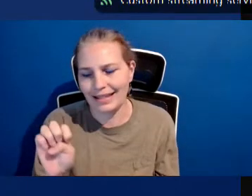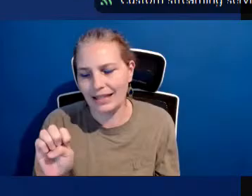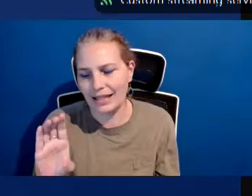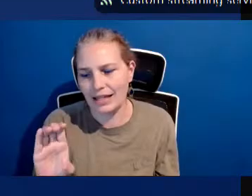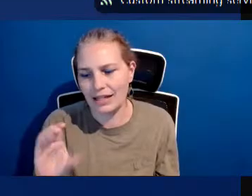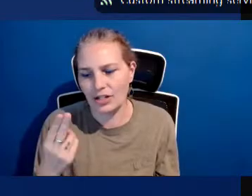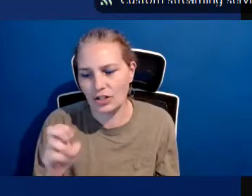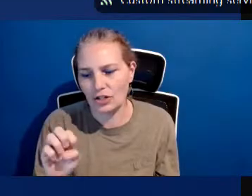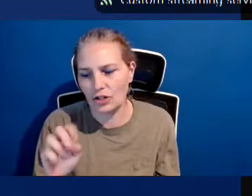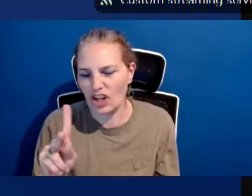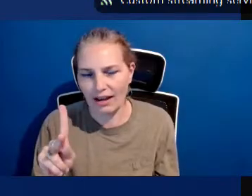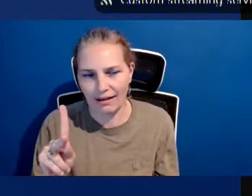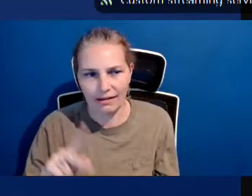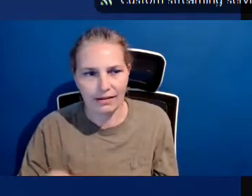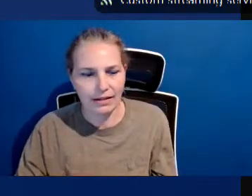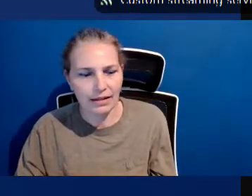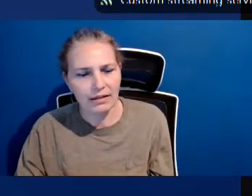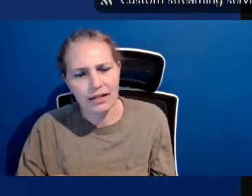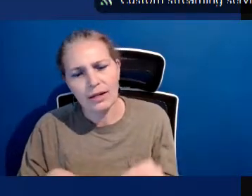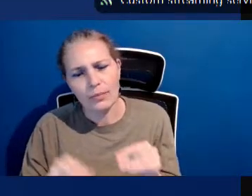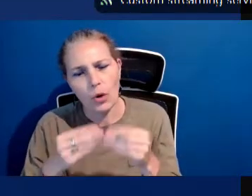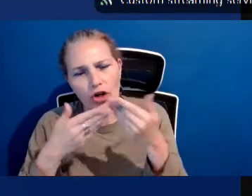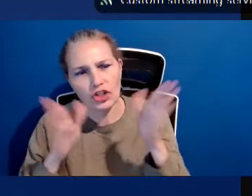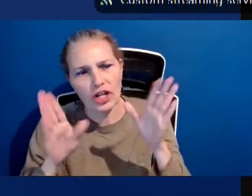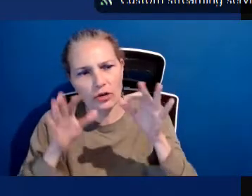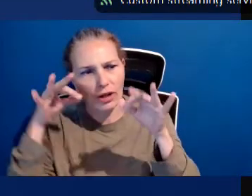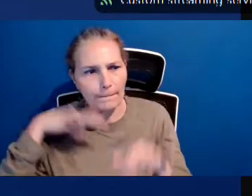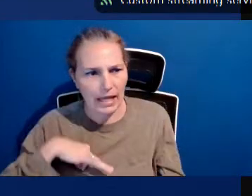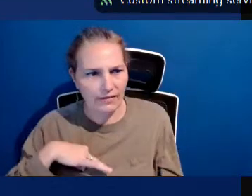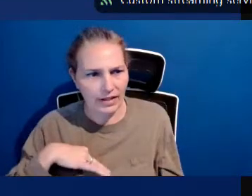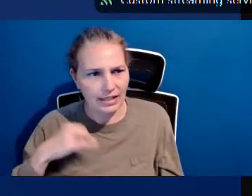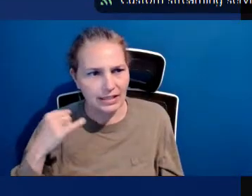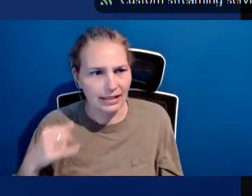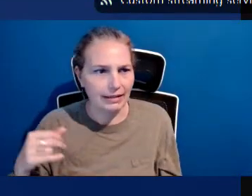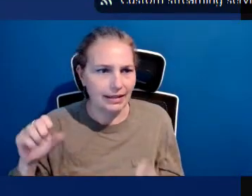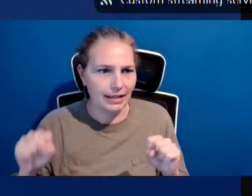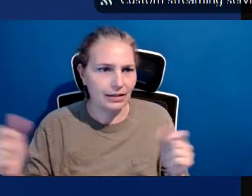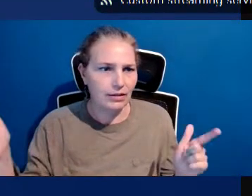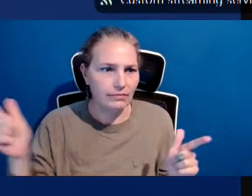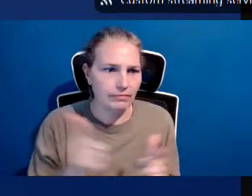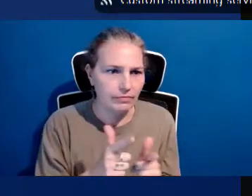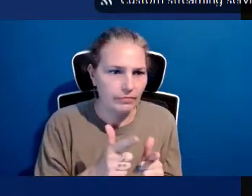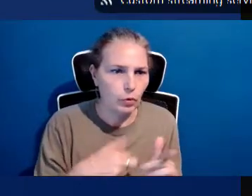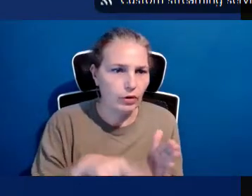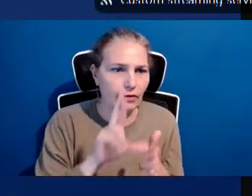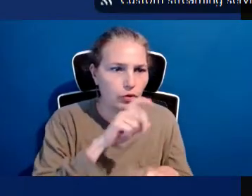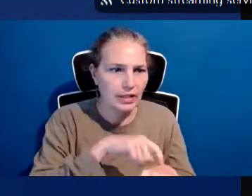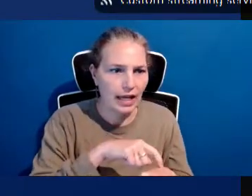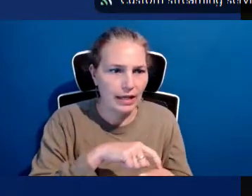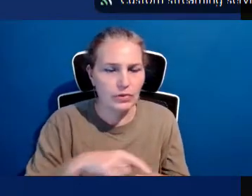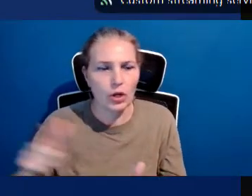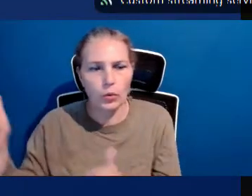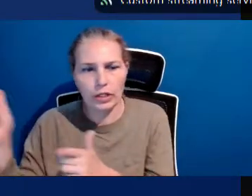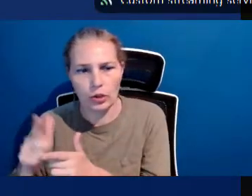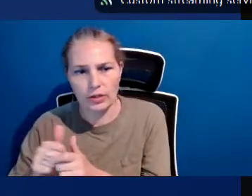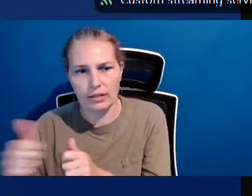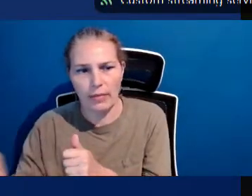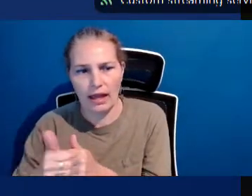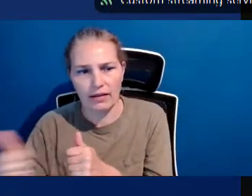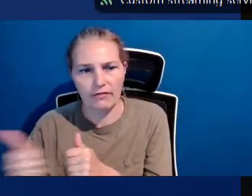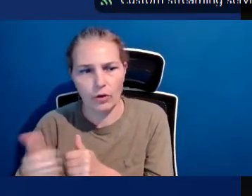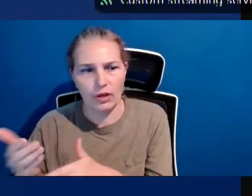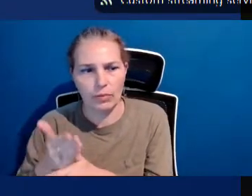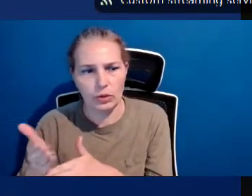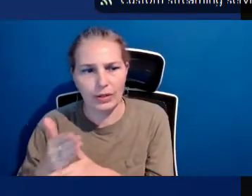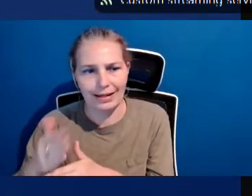So just more general benefits. It can cut review times. It reduces back and forth between applicants and our staff.